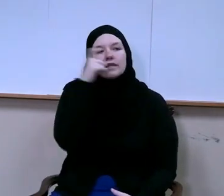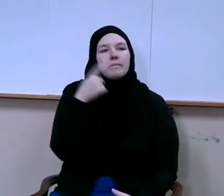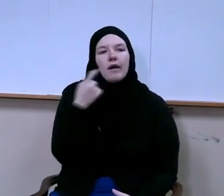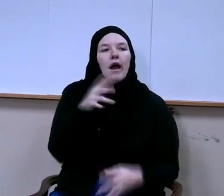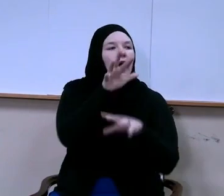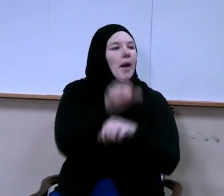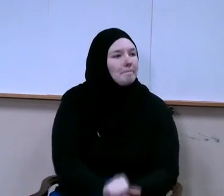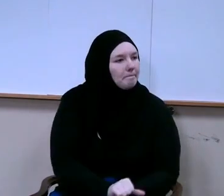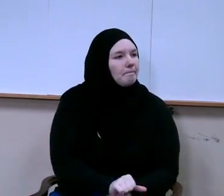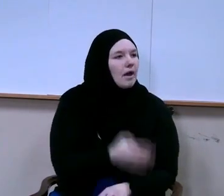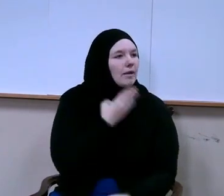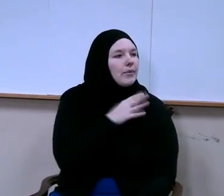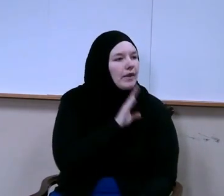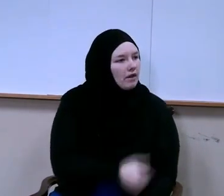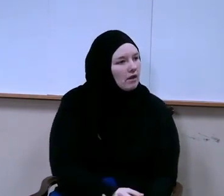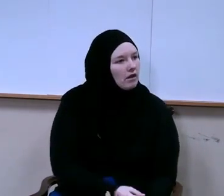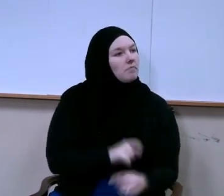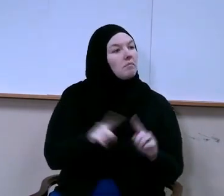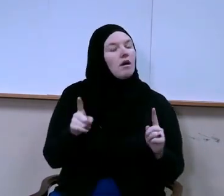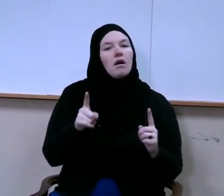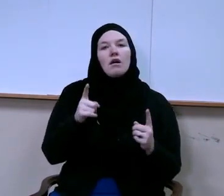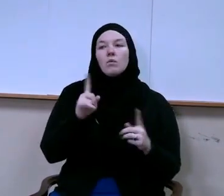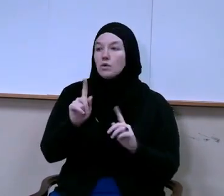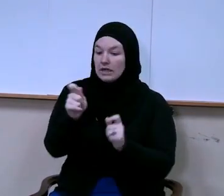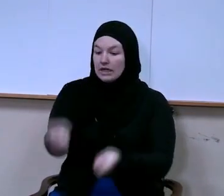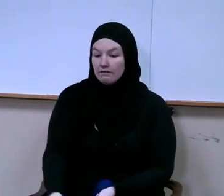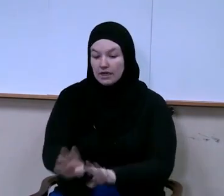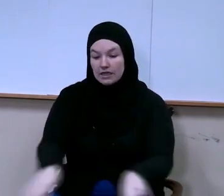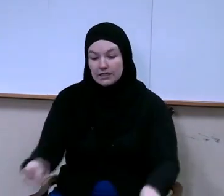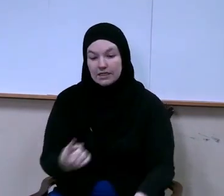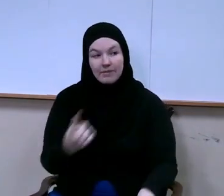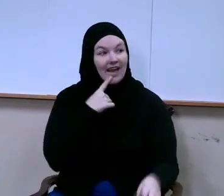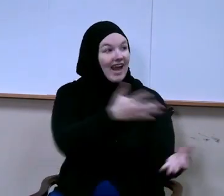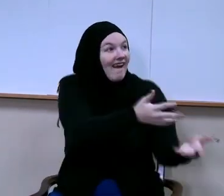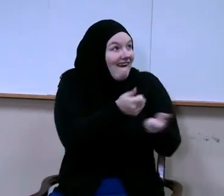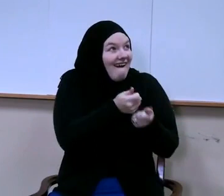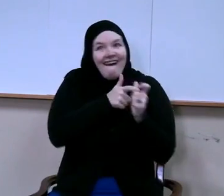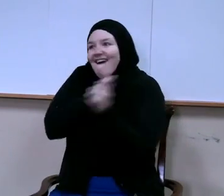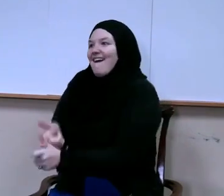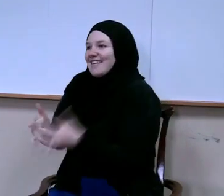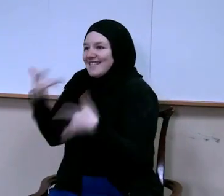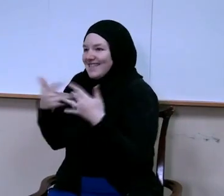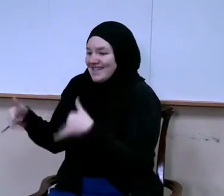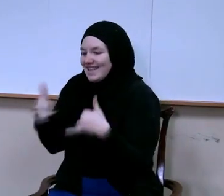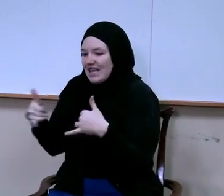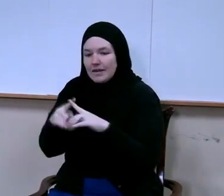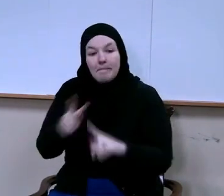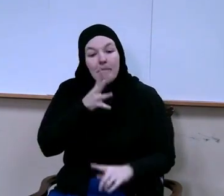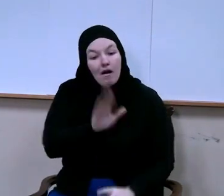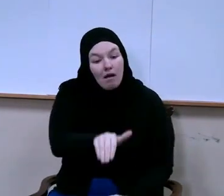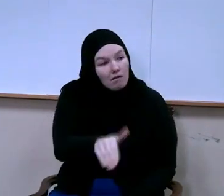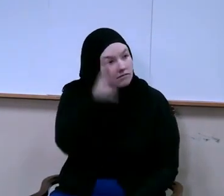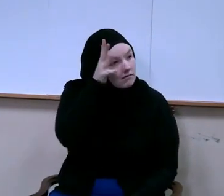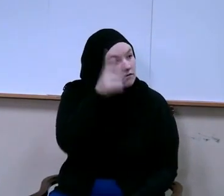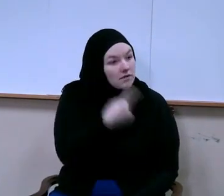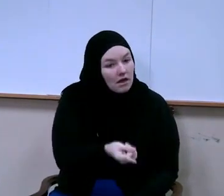service. It is like when you give a child something, then he takes it and runs away. And then his mom or